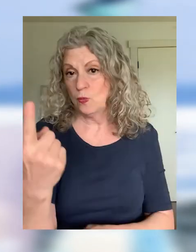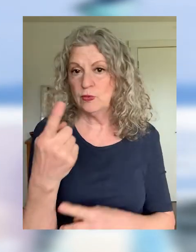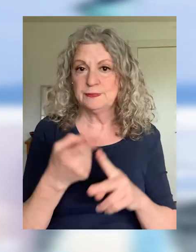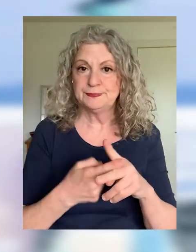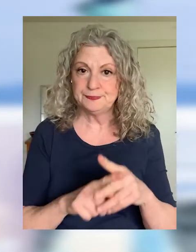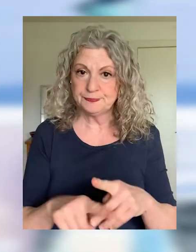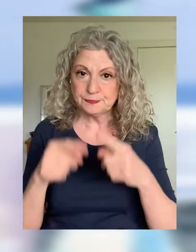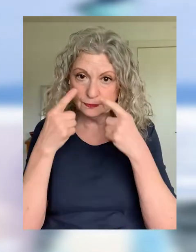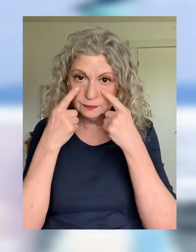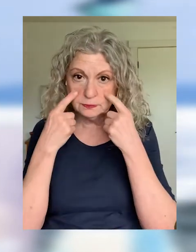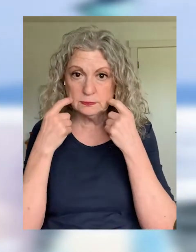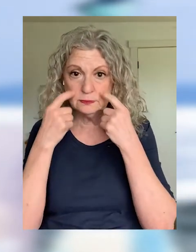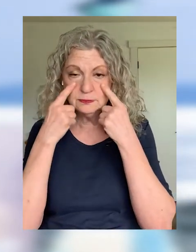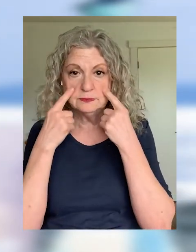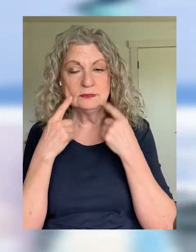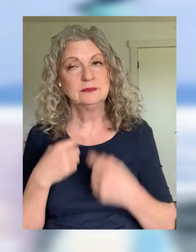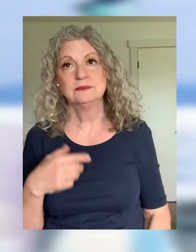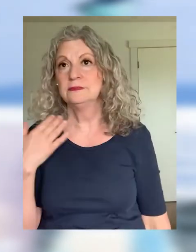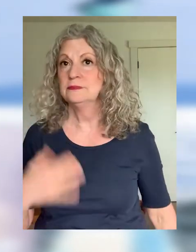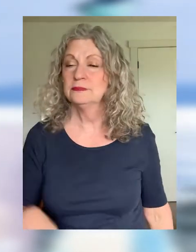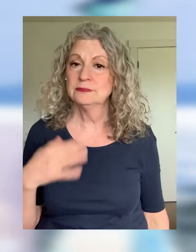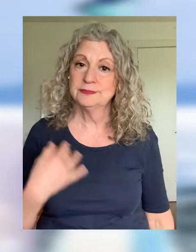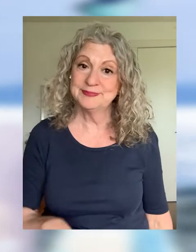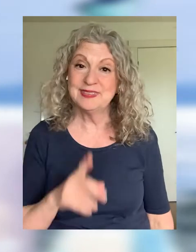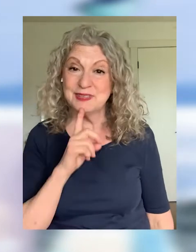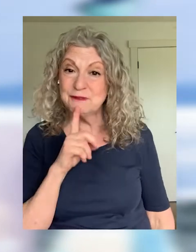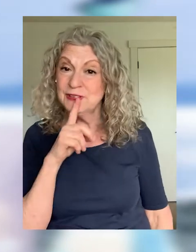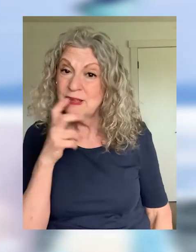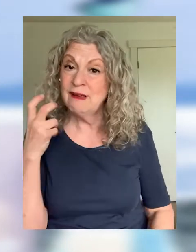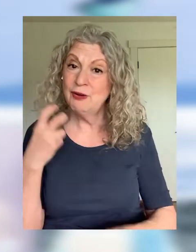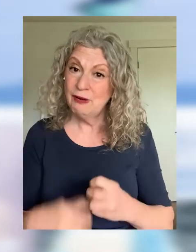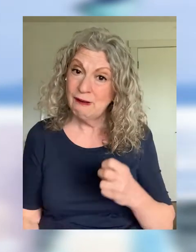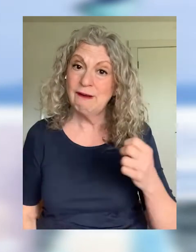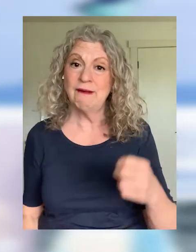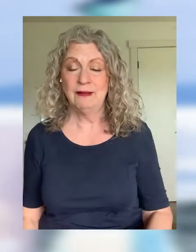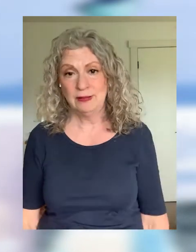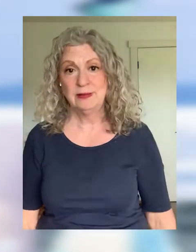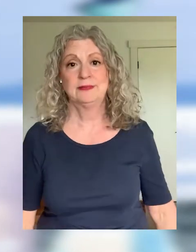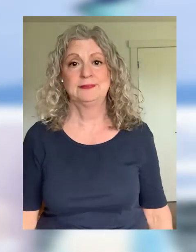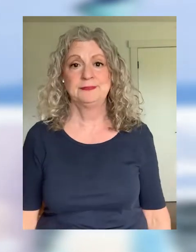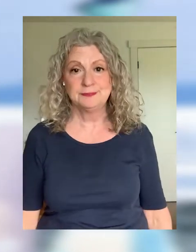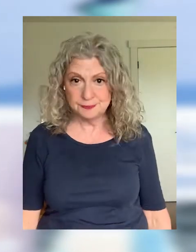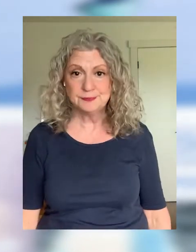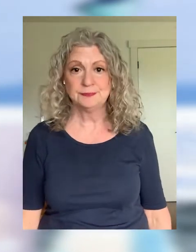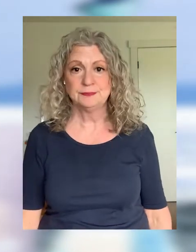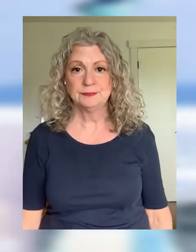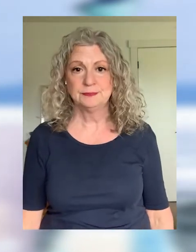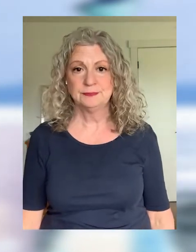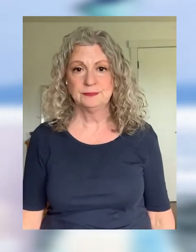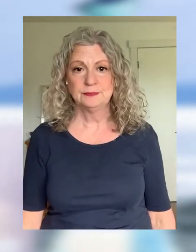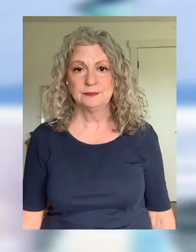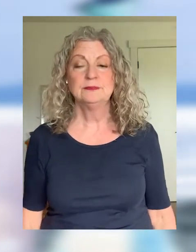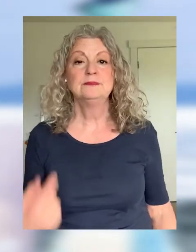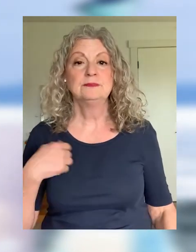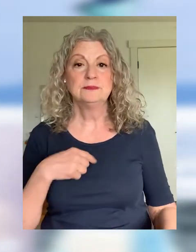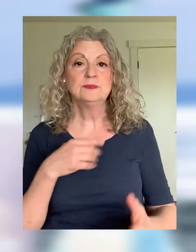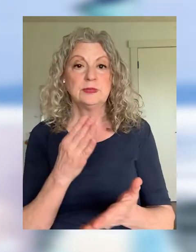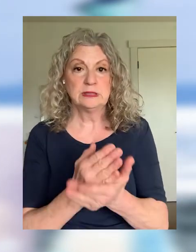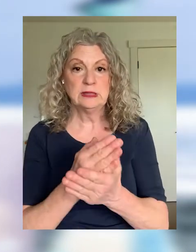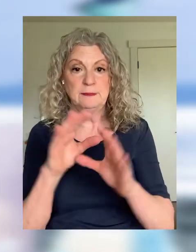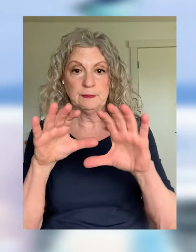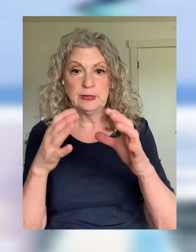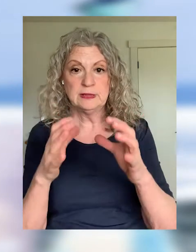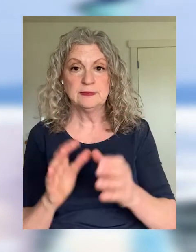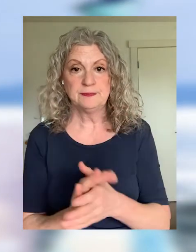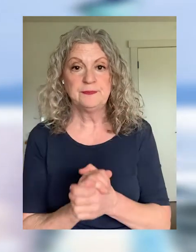cry. "Things are just really hard right now, you know," he says. So we stop